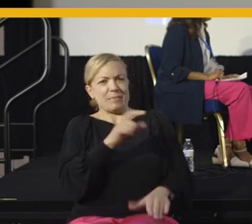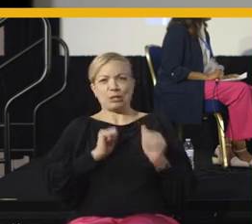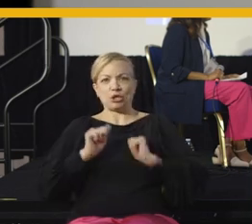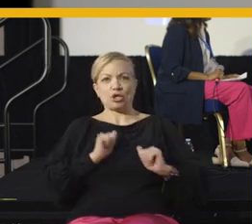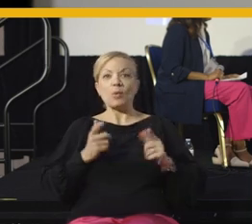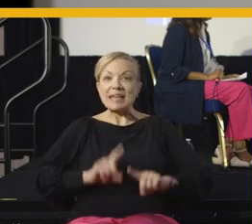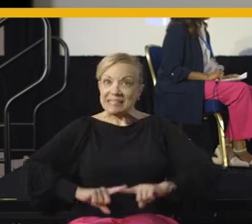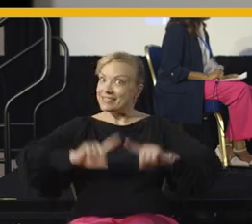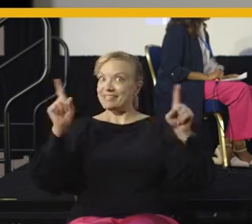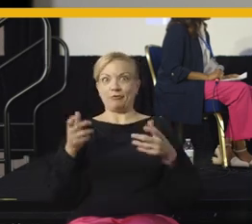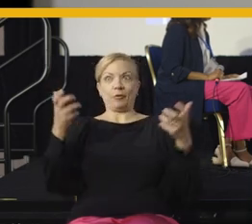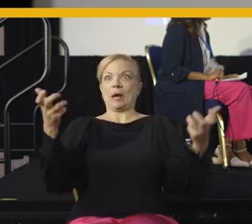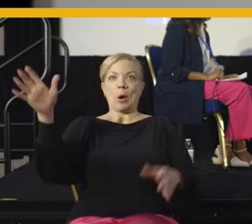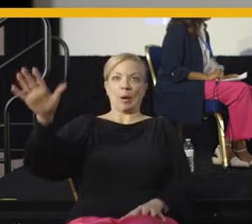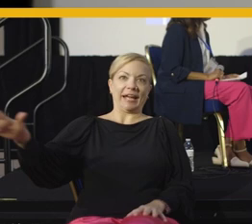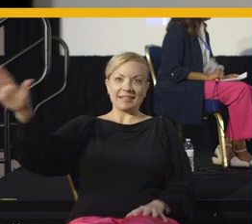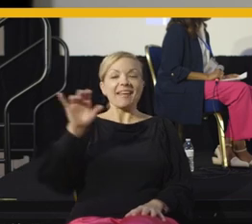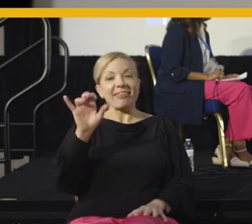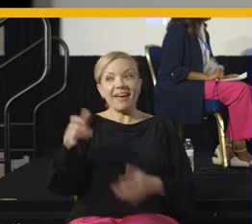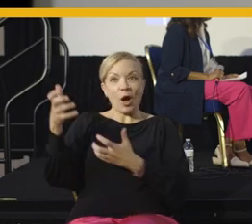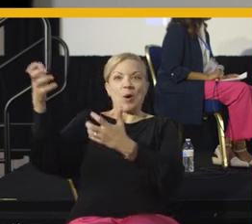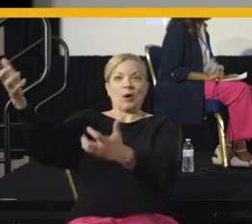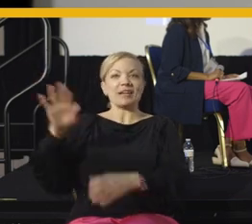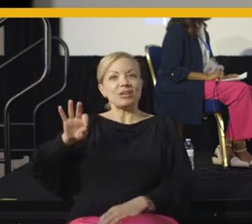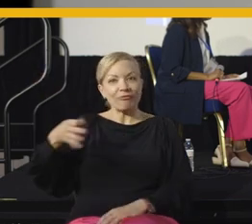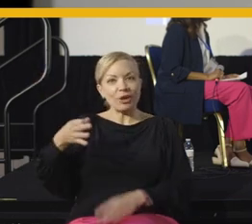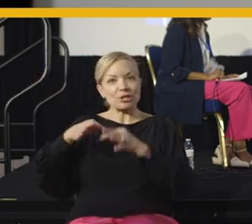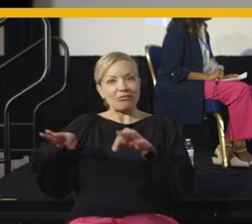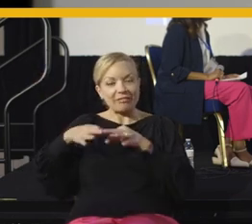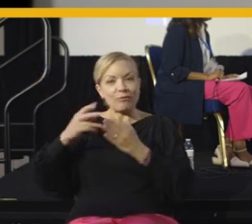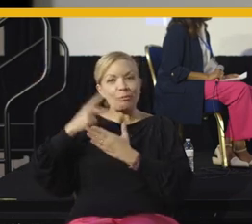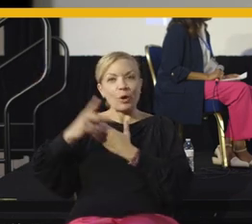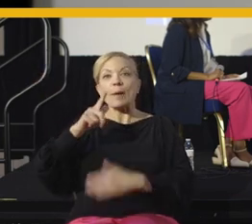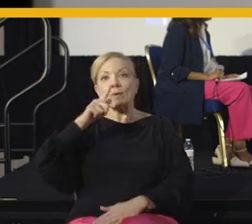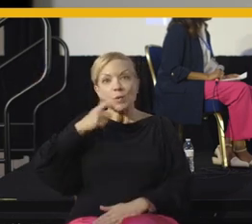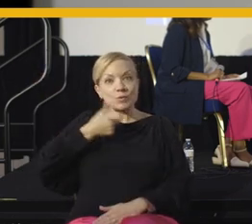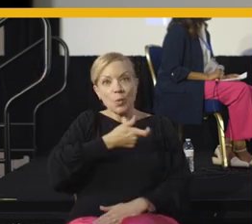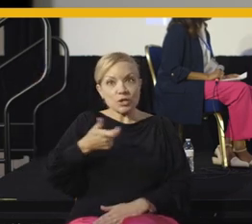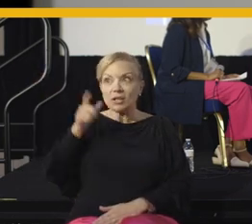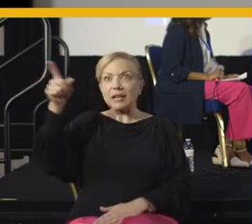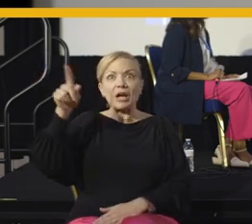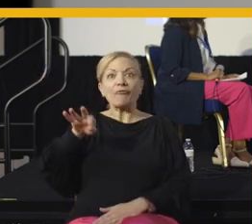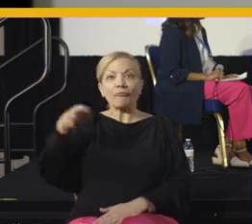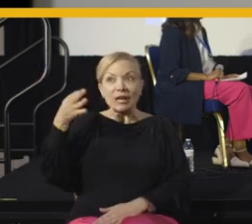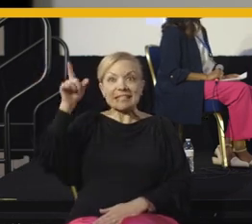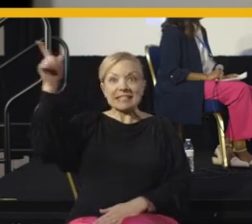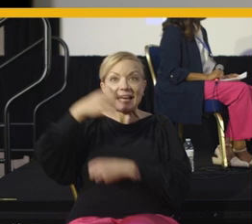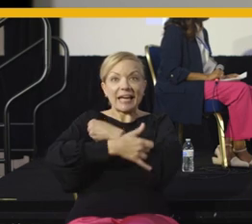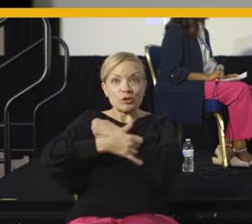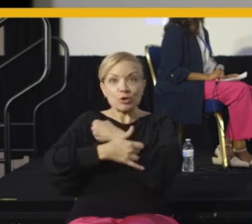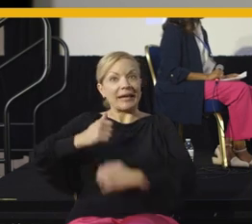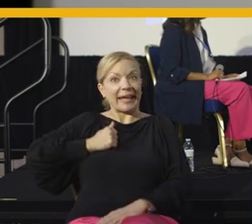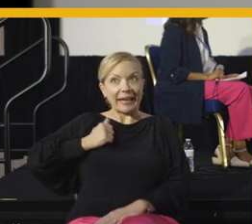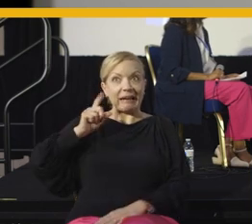found a completely different audience. And that audience, because it's French language programming, has extended to France and